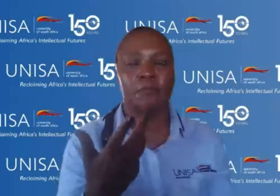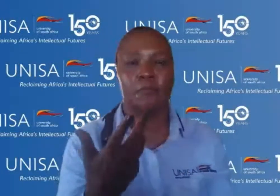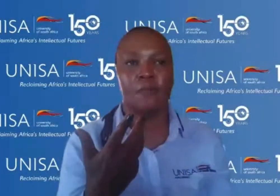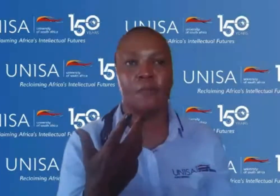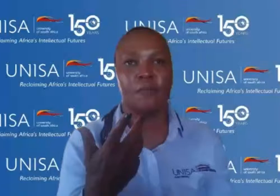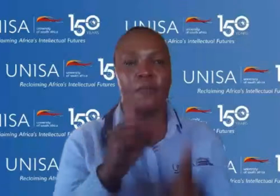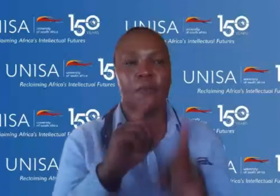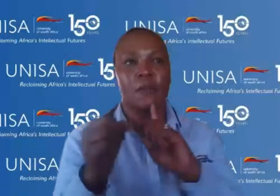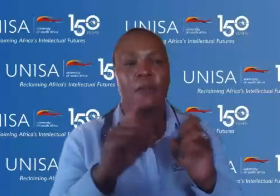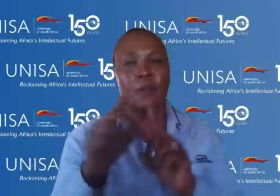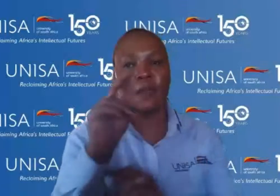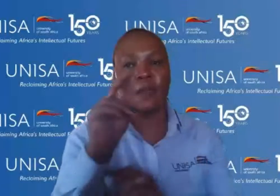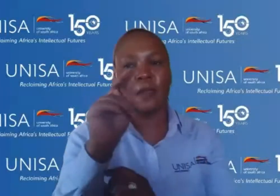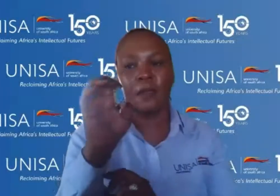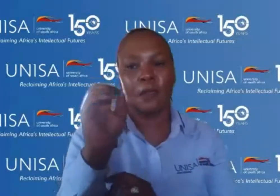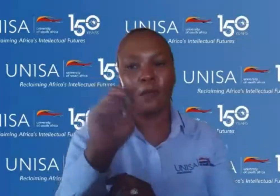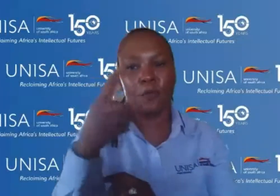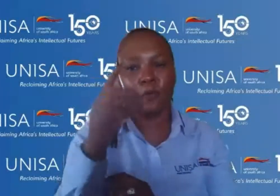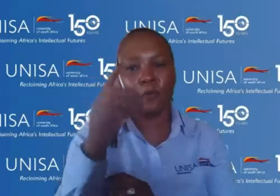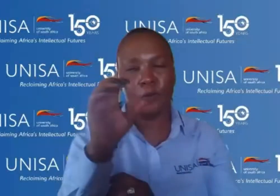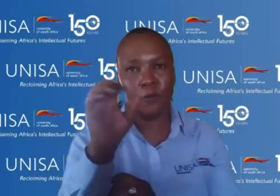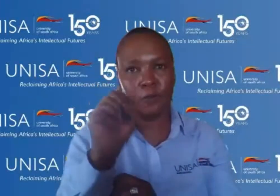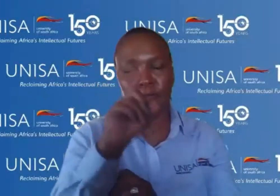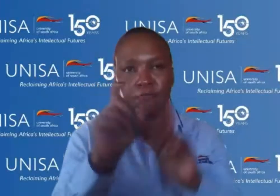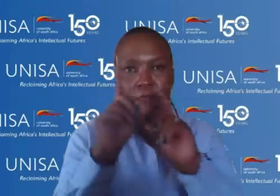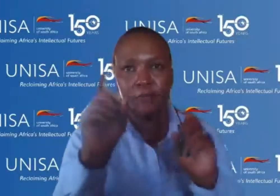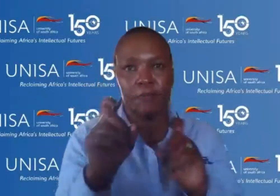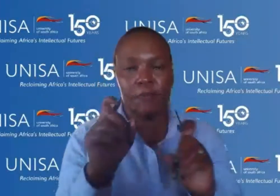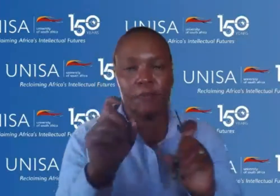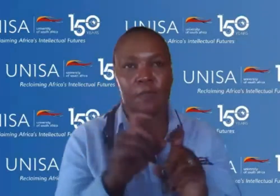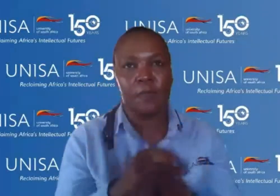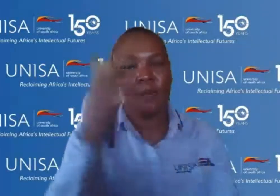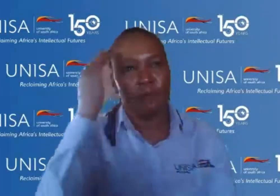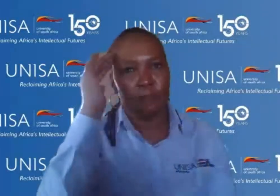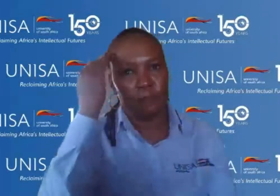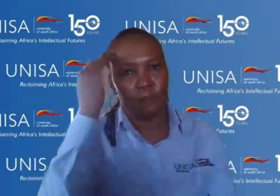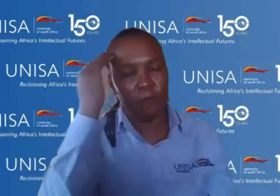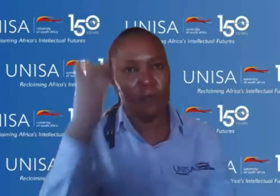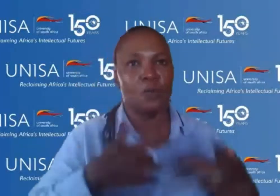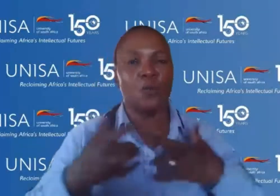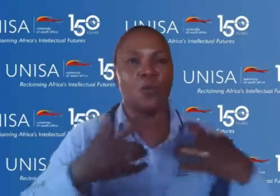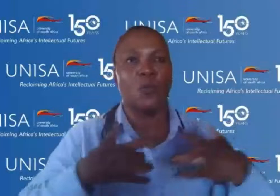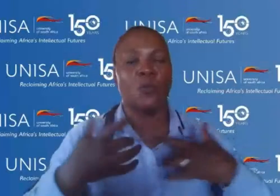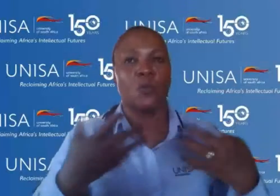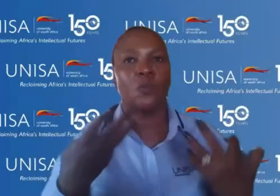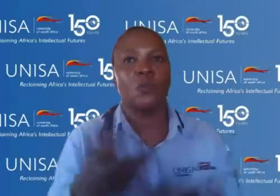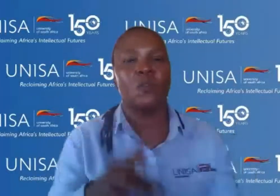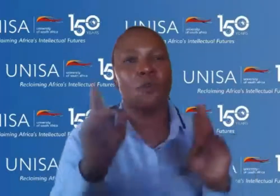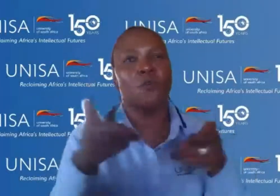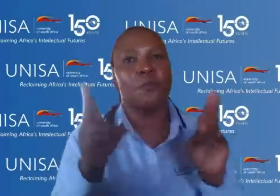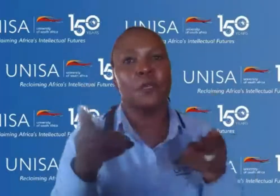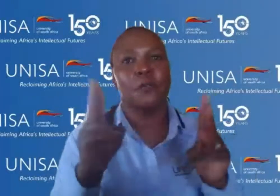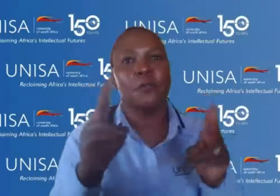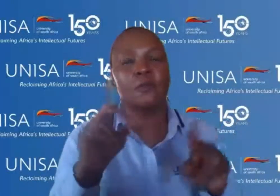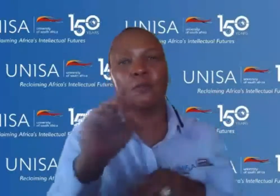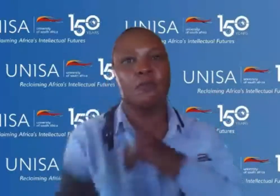Neo's question in as far as mental health is concerned. Normally, what happens is